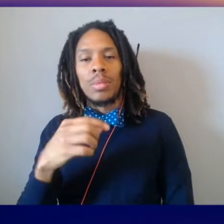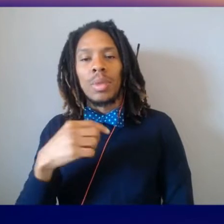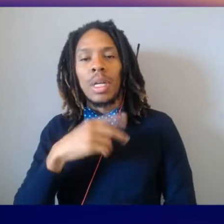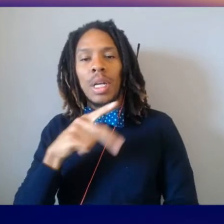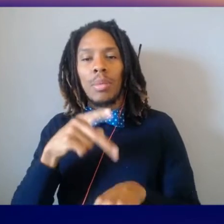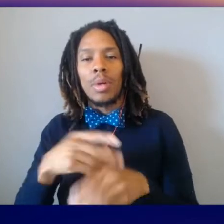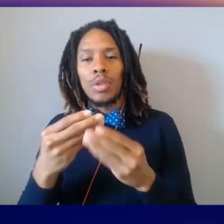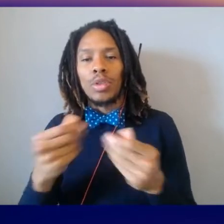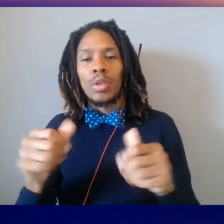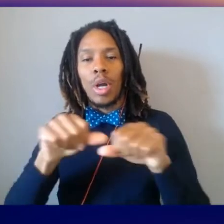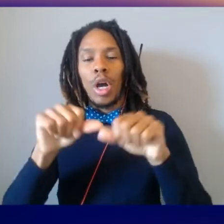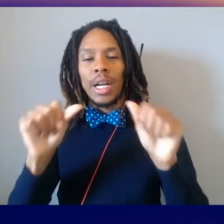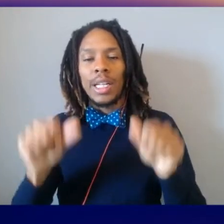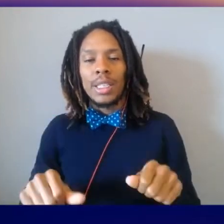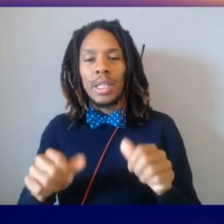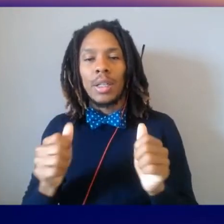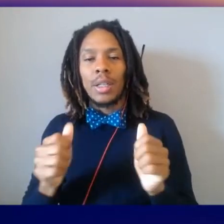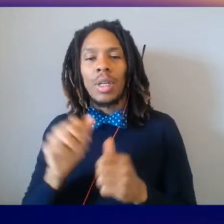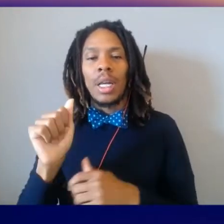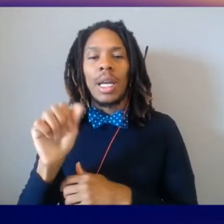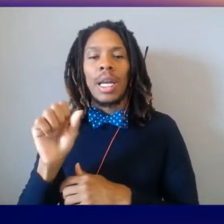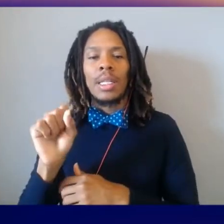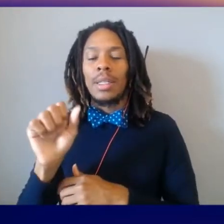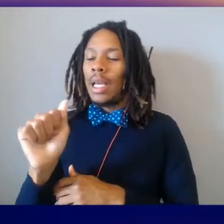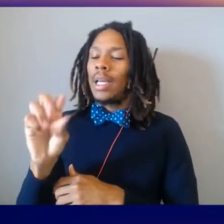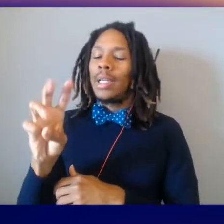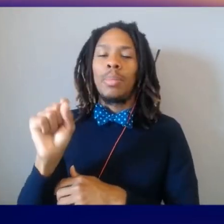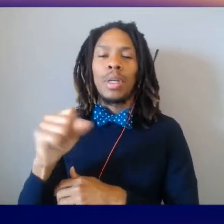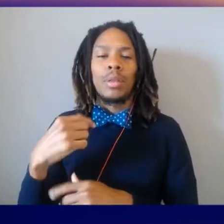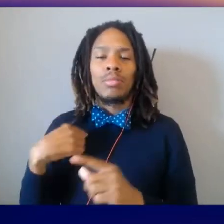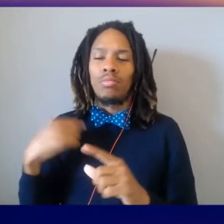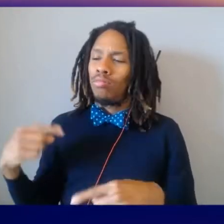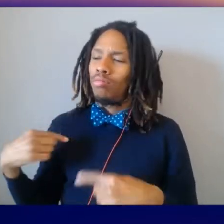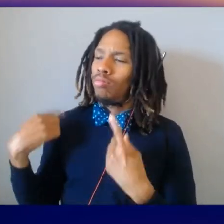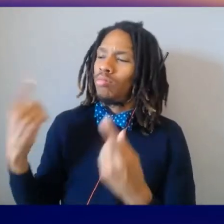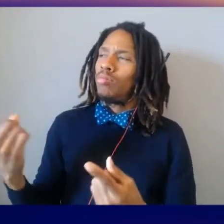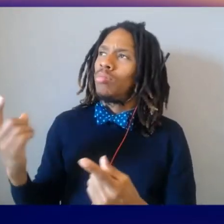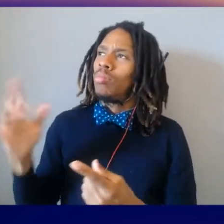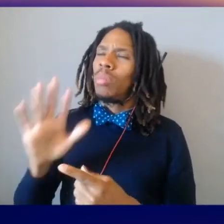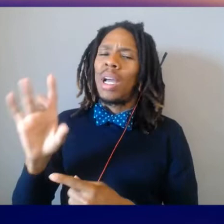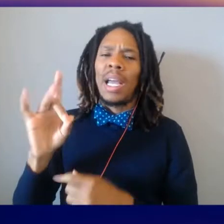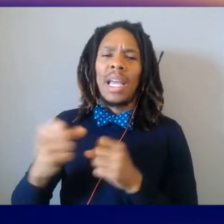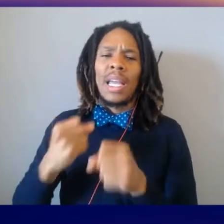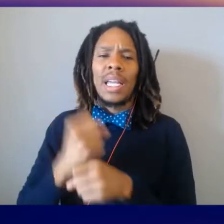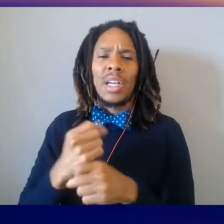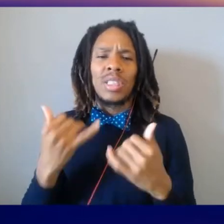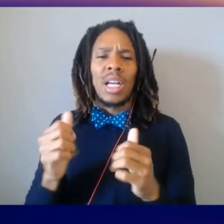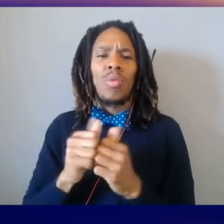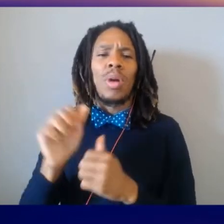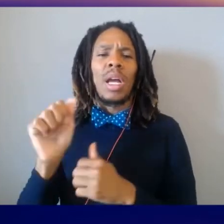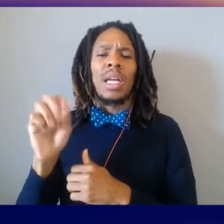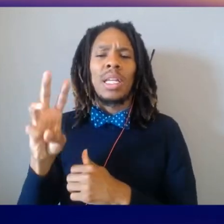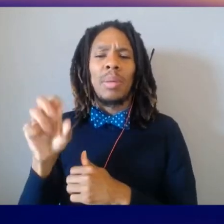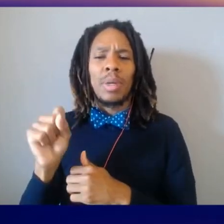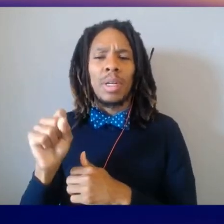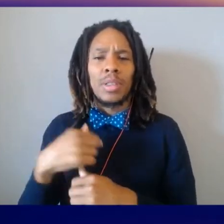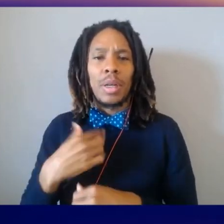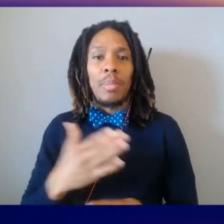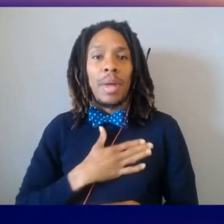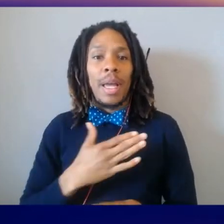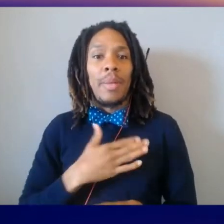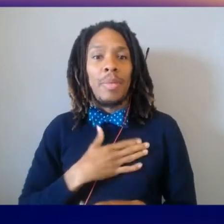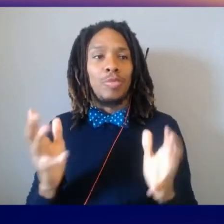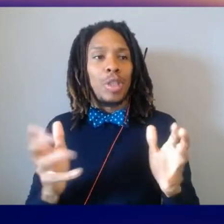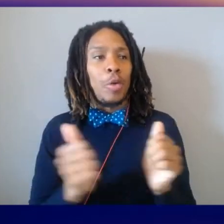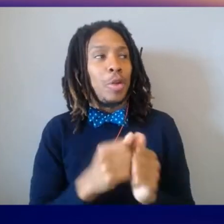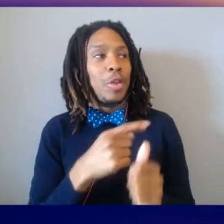solutions architect with AWS. I've been with AWS for roughly 8 years now. So happy to be chatting to you guys